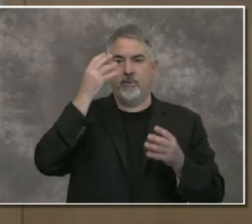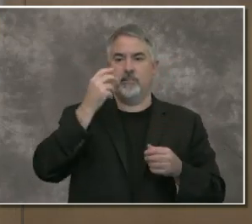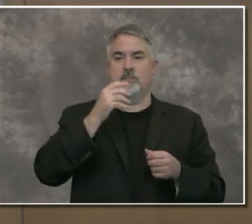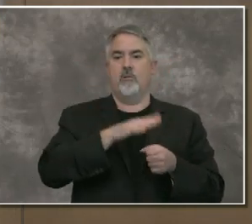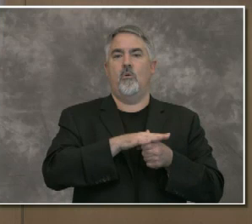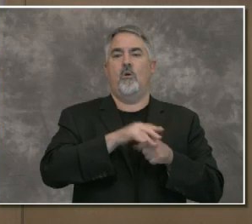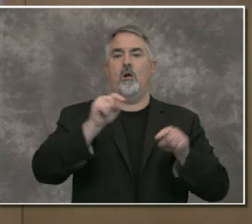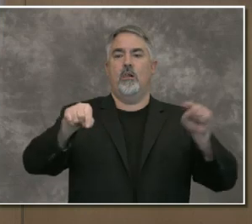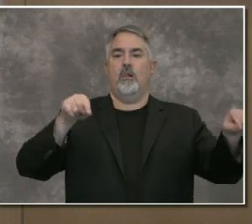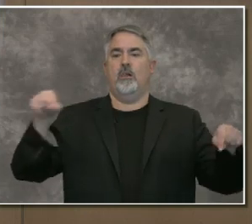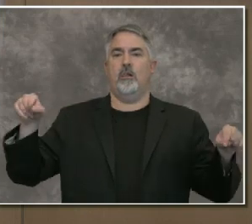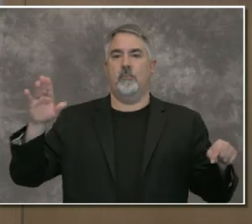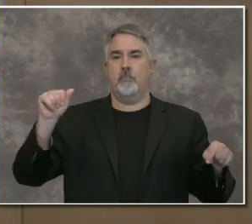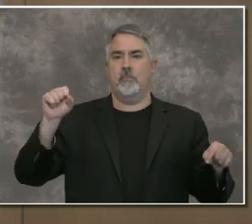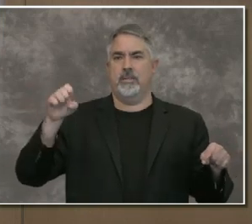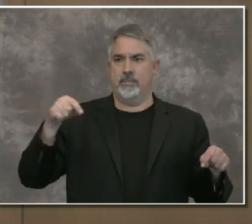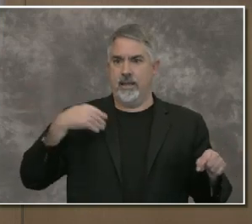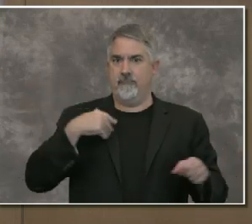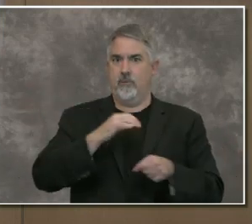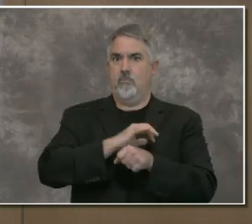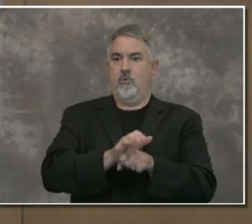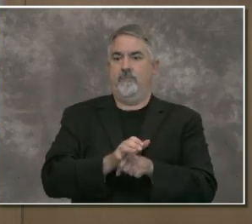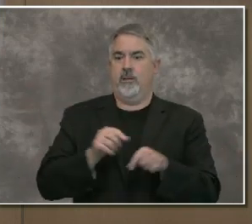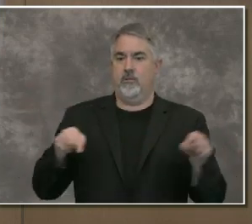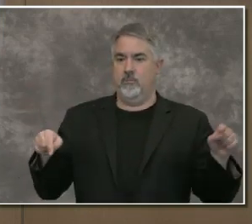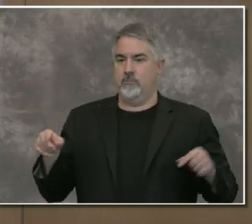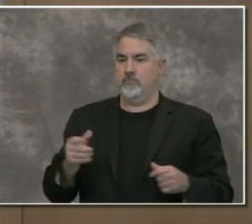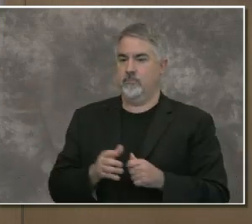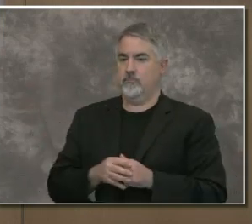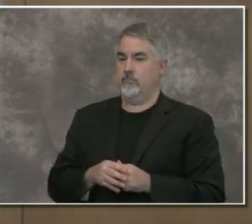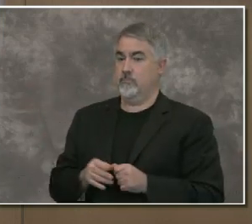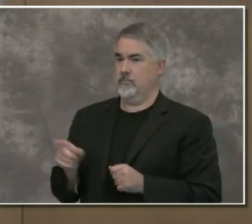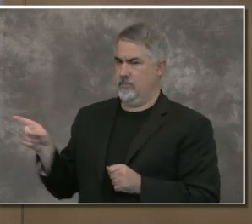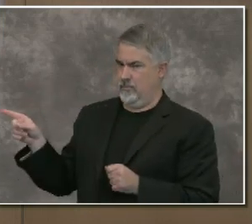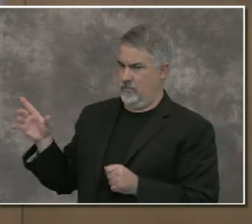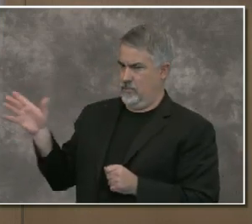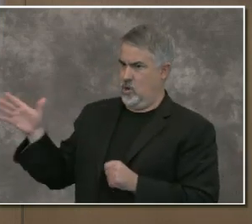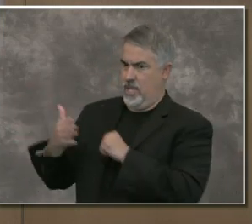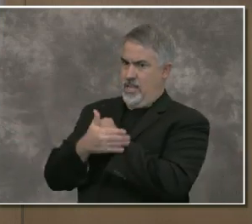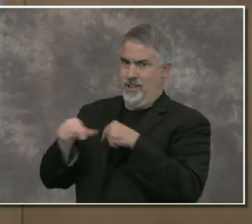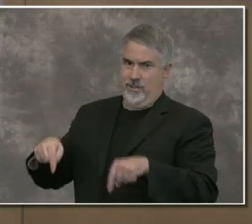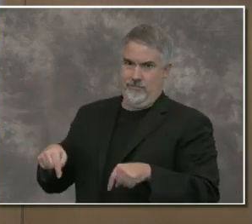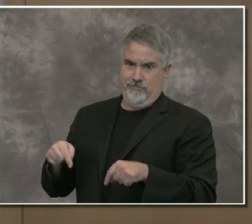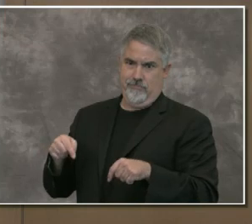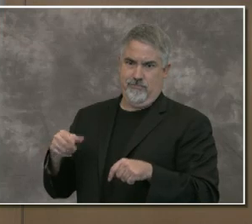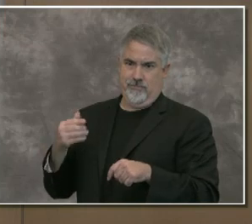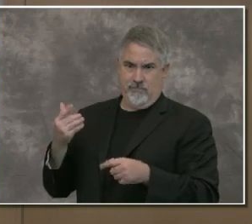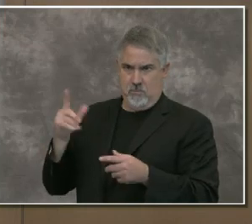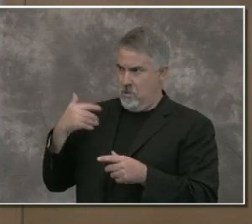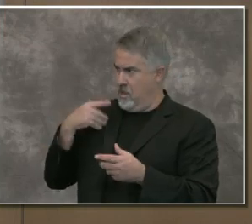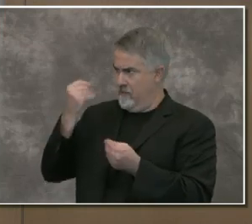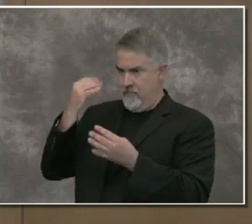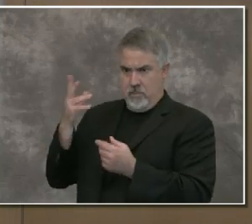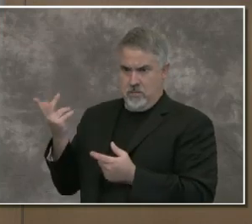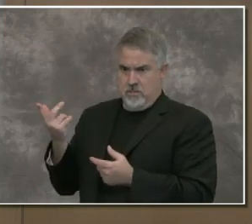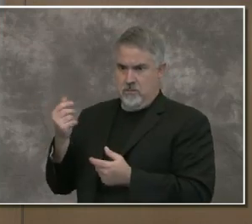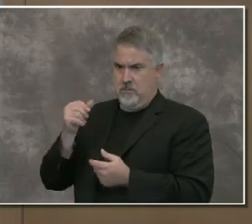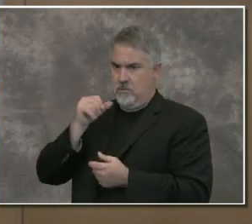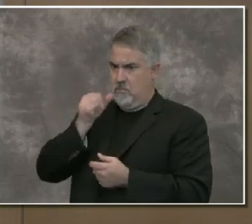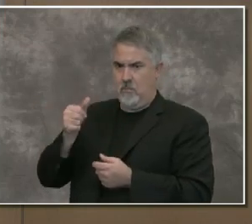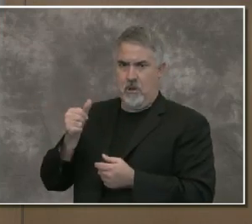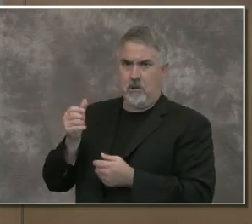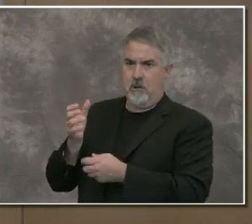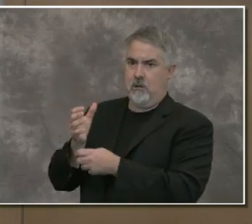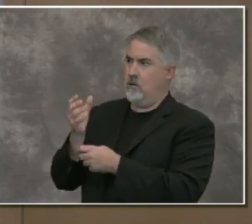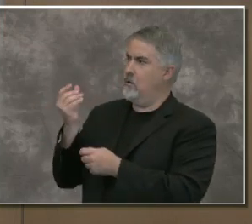was being provided to the county of San Diego. Why isn't the county telling the community how many